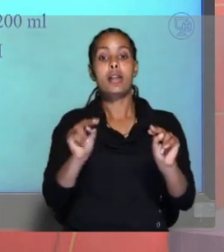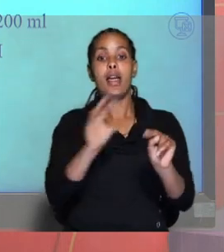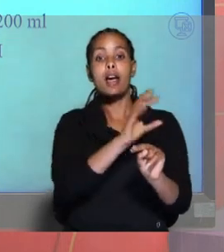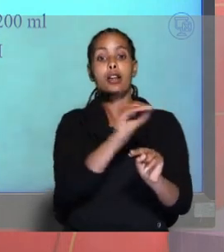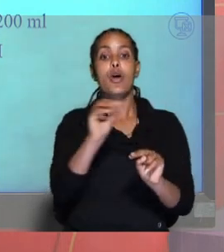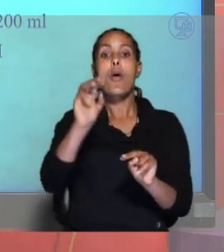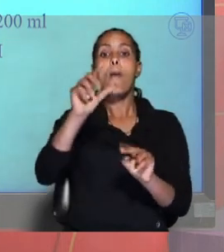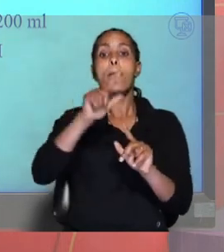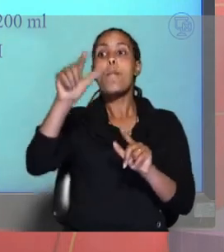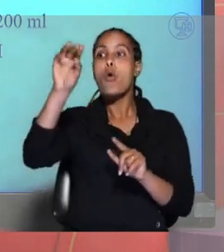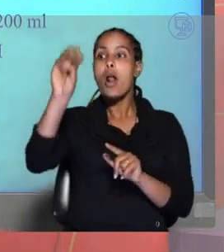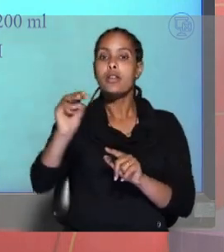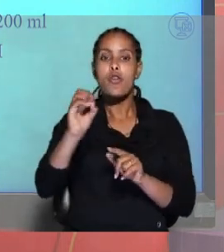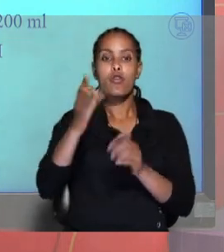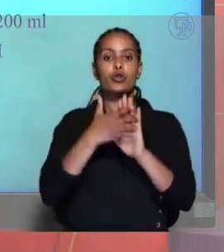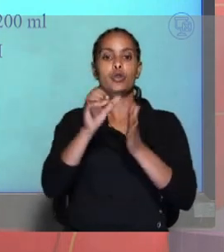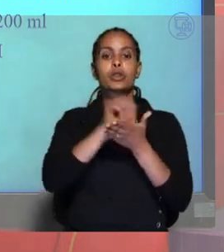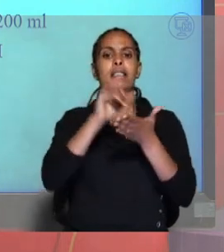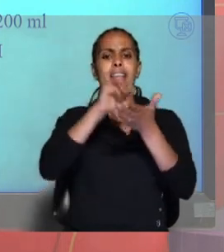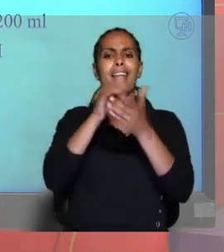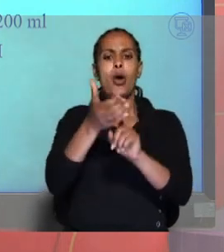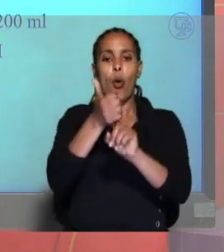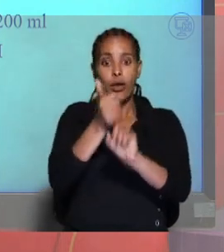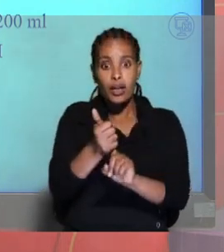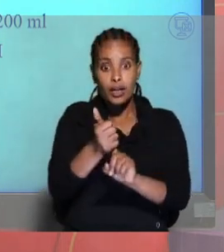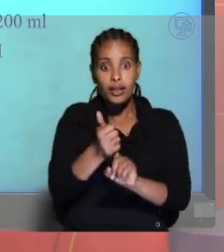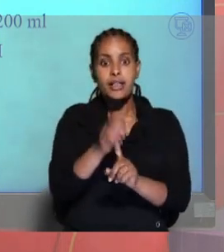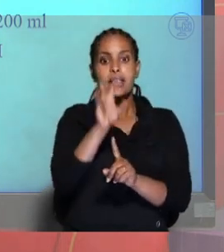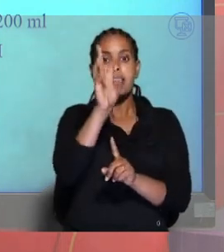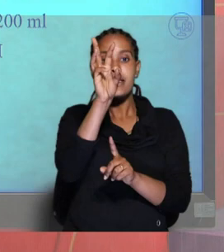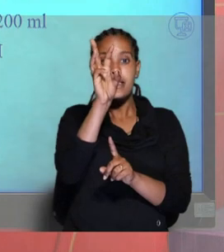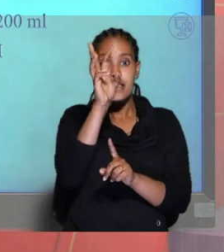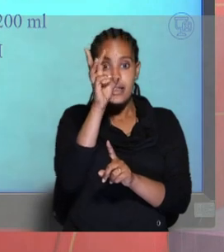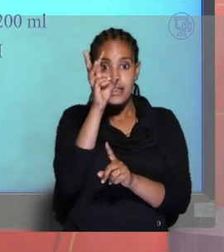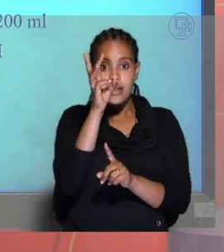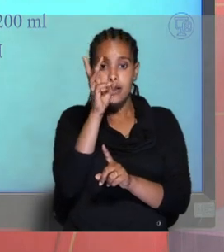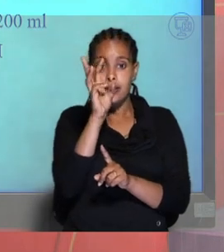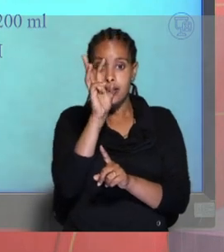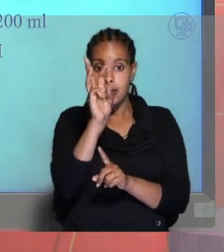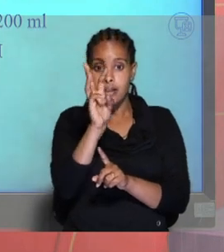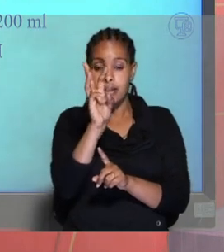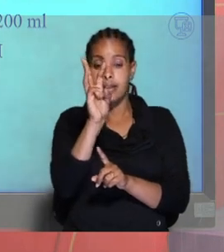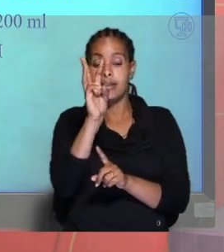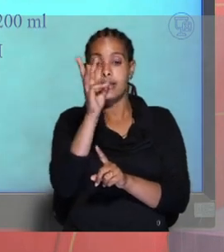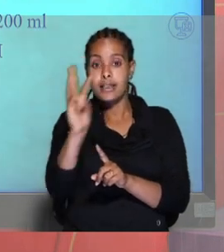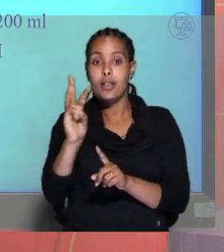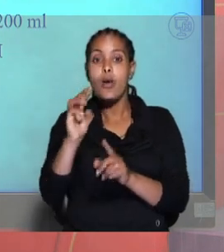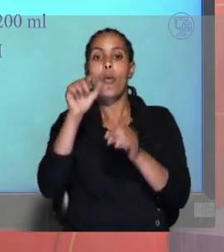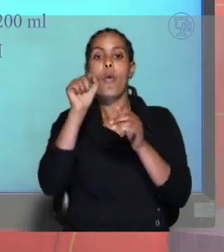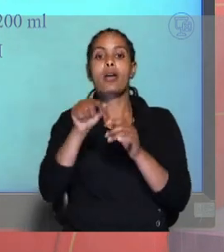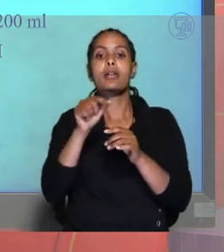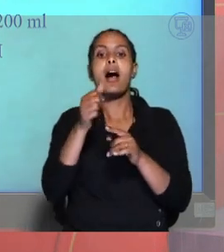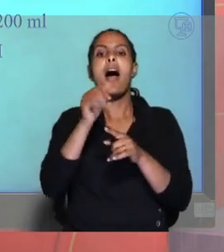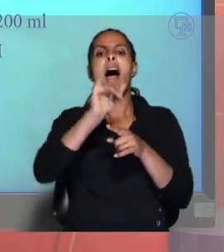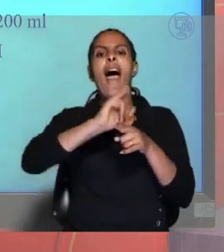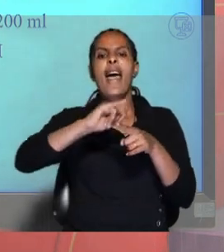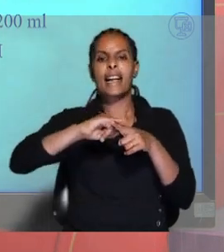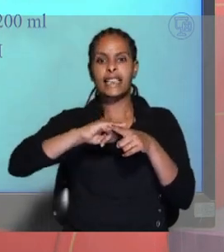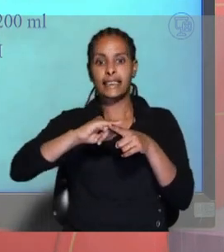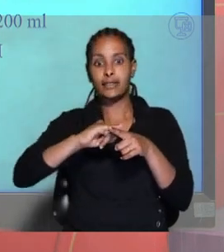and molarity of a solution that contains 16.2 gram of the salt iron